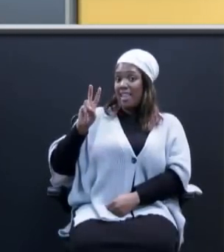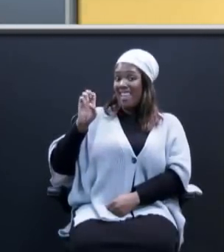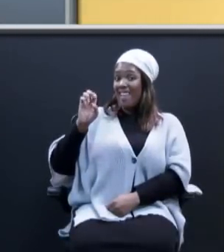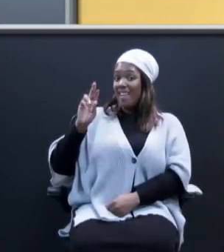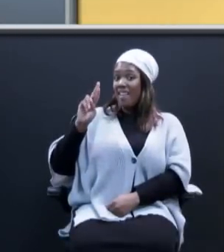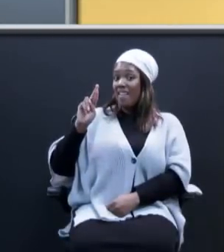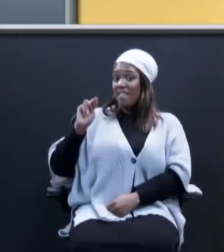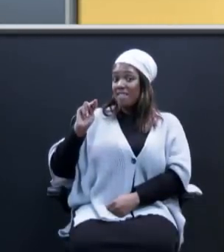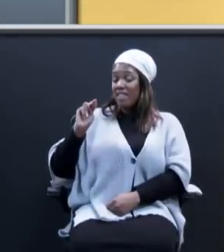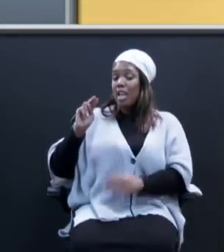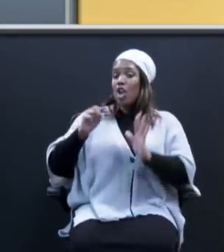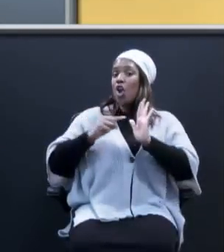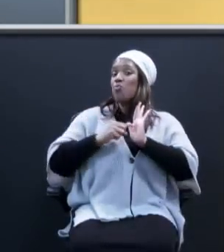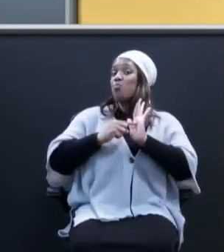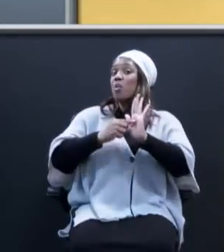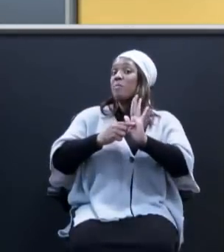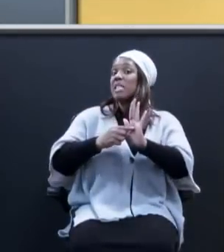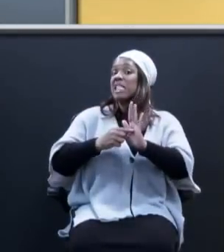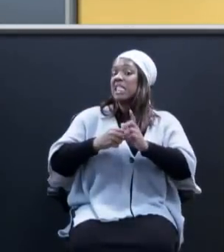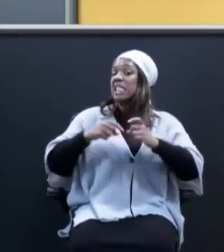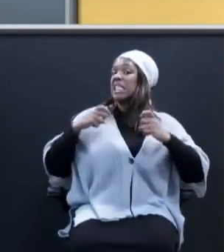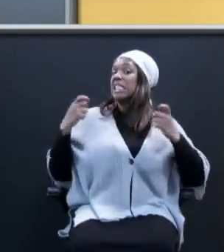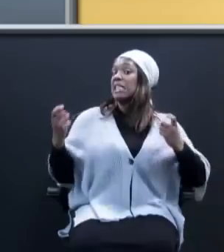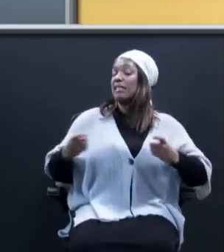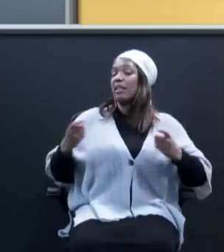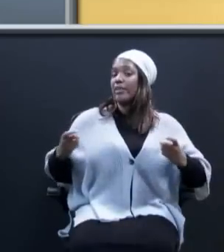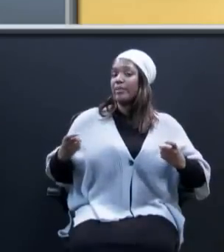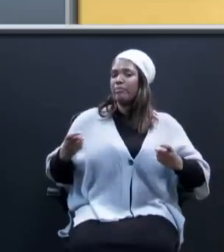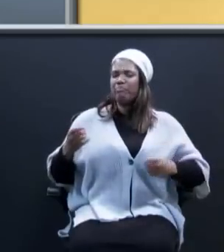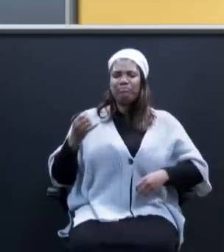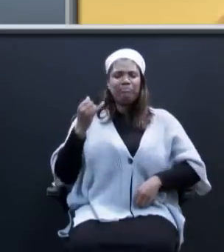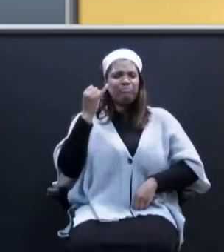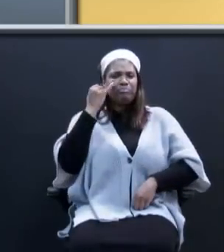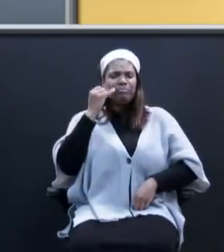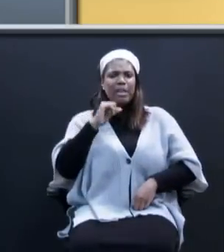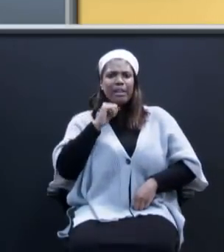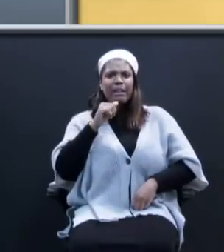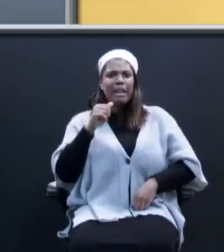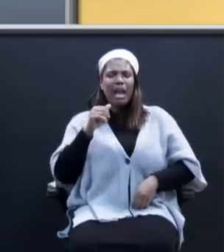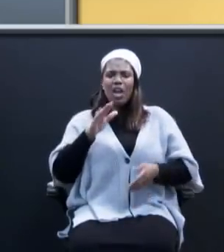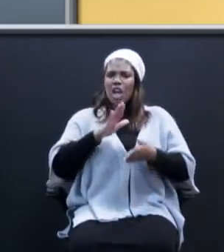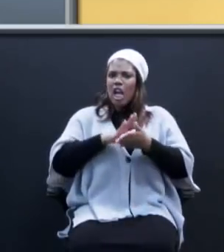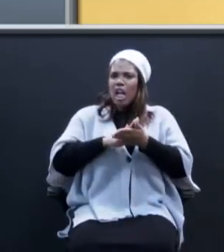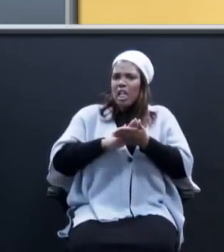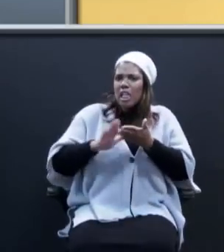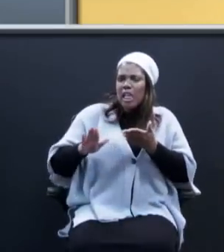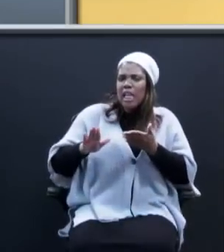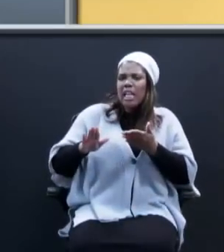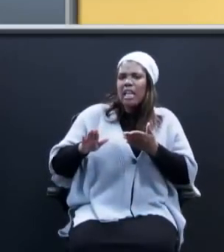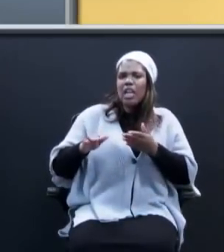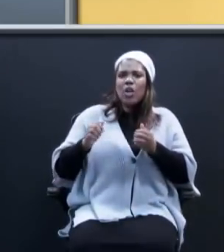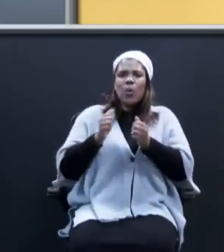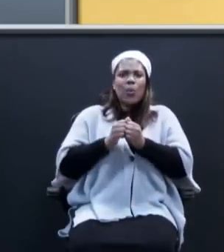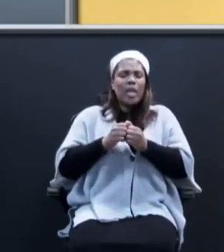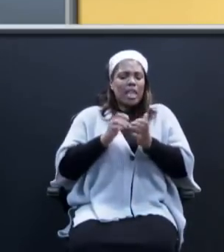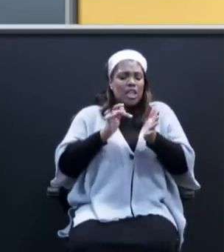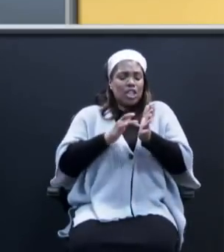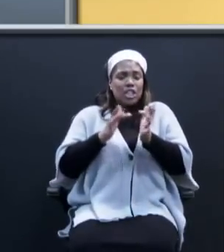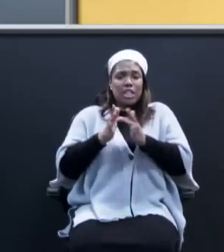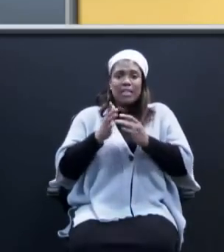If you are not purged by the blood of Jesus, then you are still in your sins. I don't care who you are.